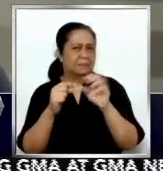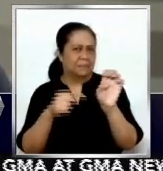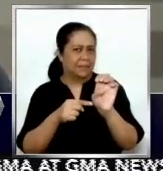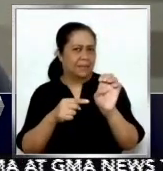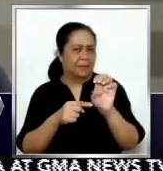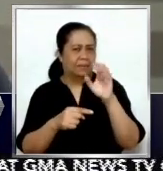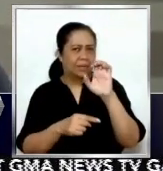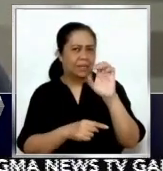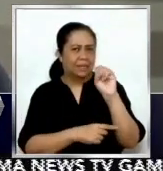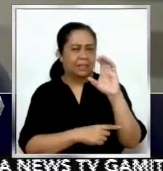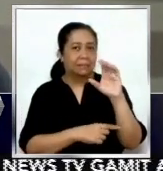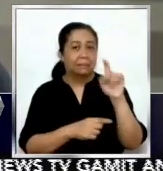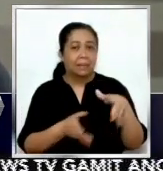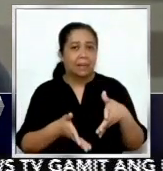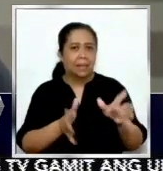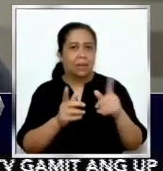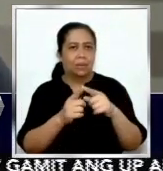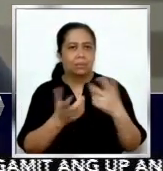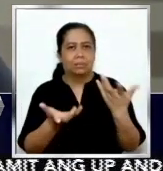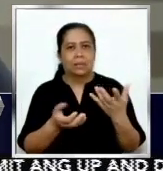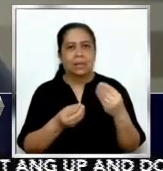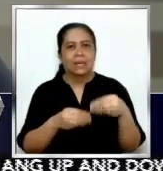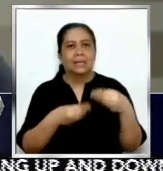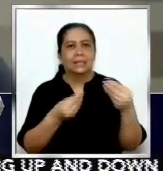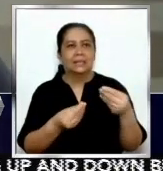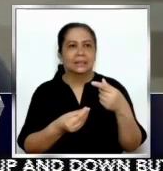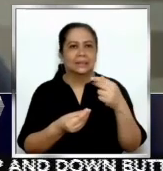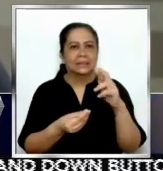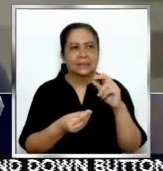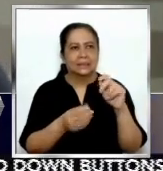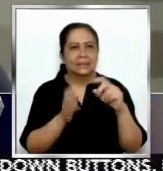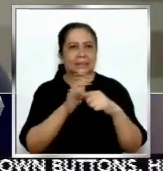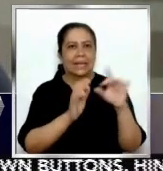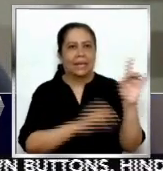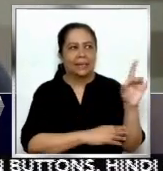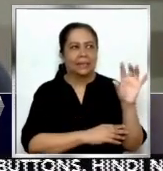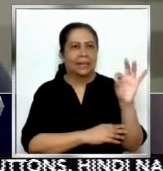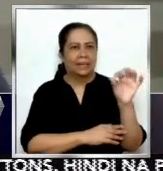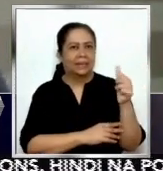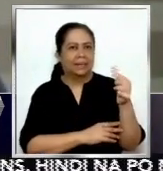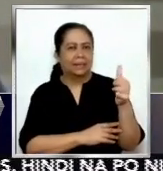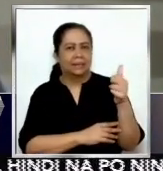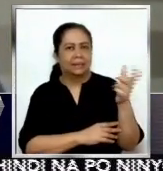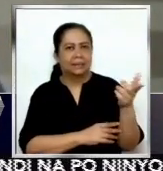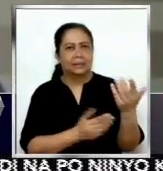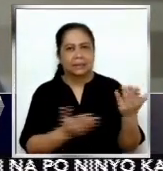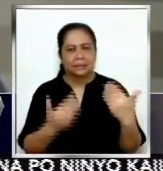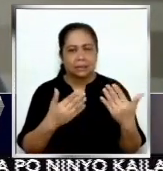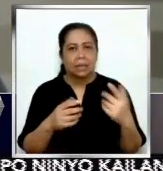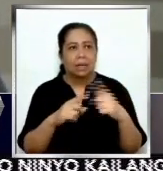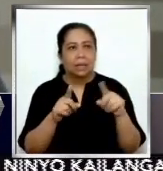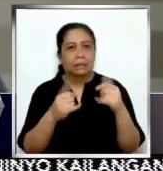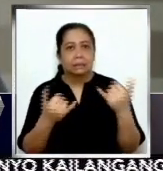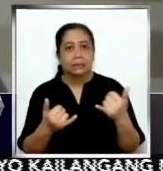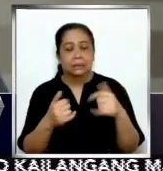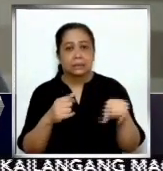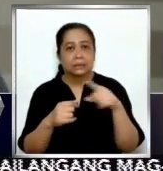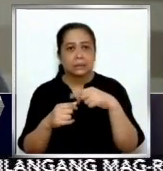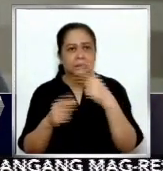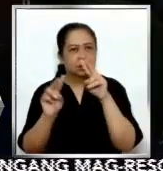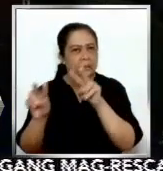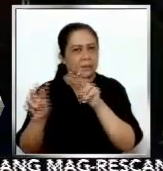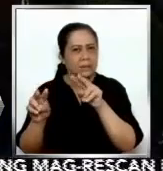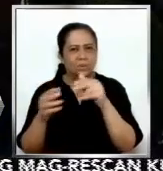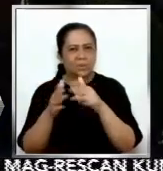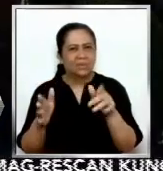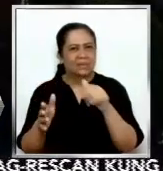we should allow recruitment of grantees at grades 8, 9, and 10. Because as it is, we can see that the students are not